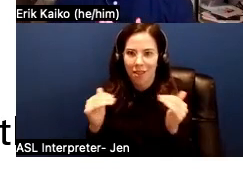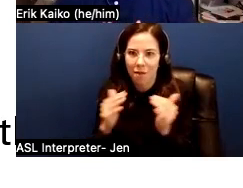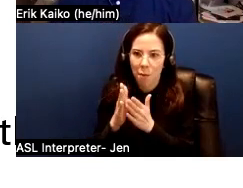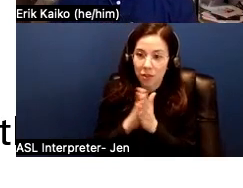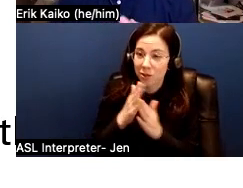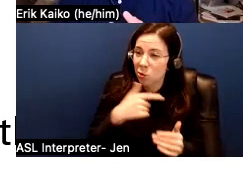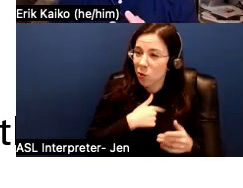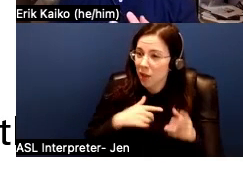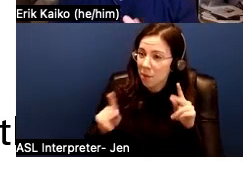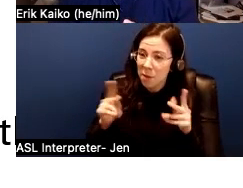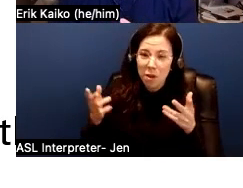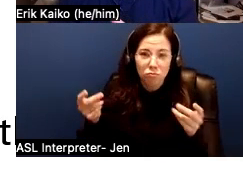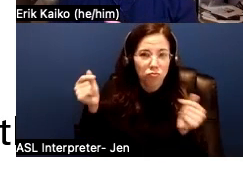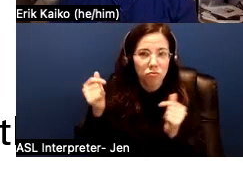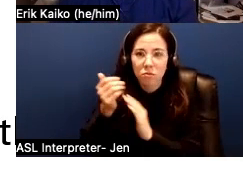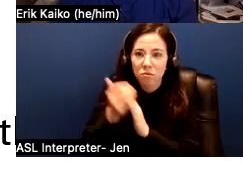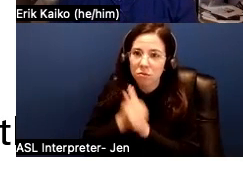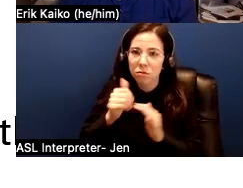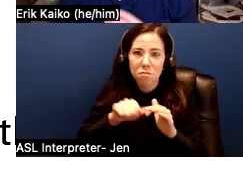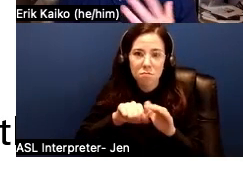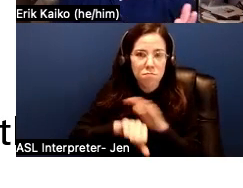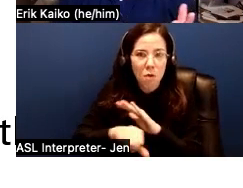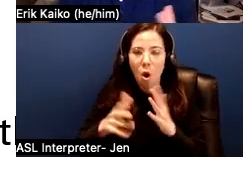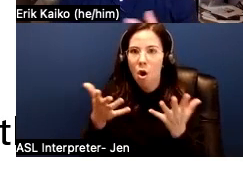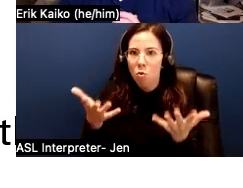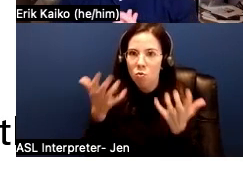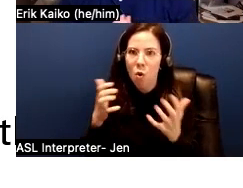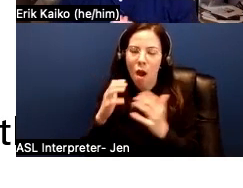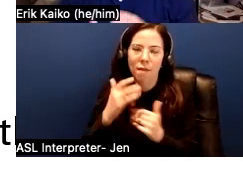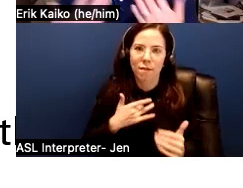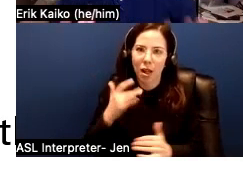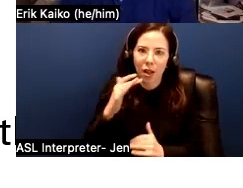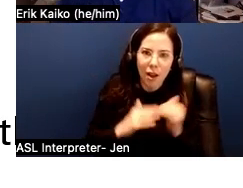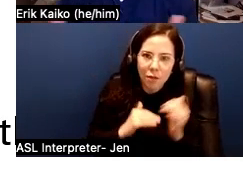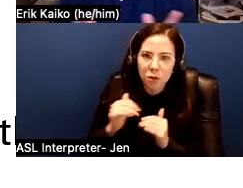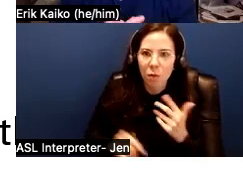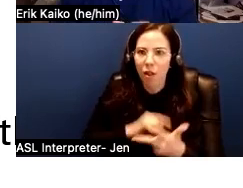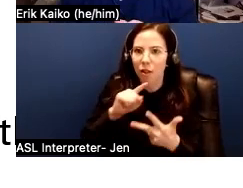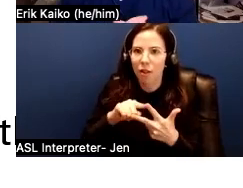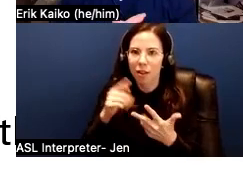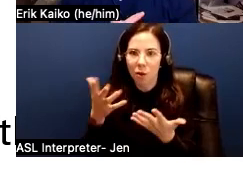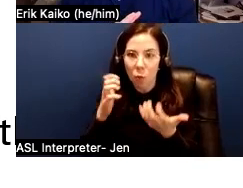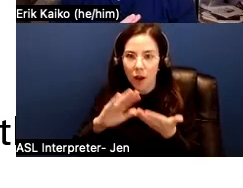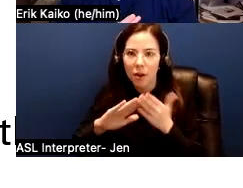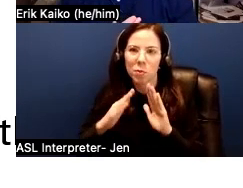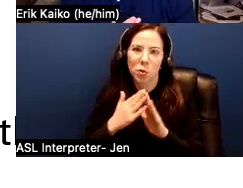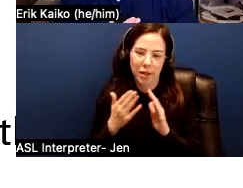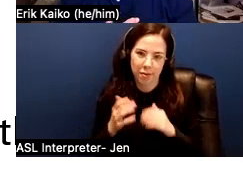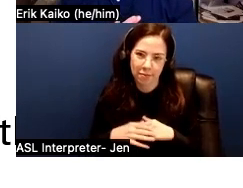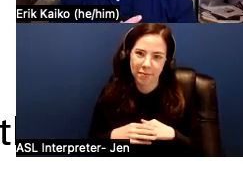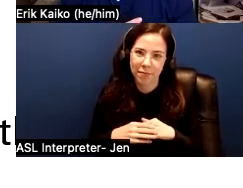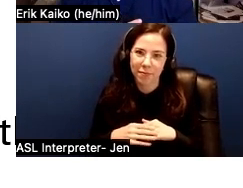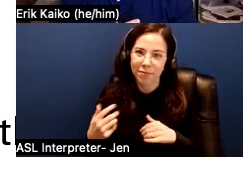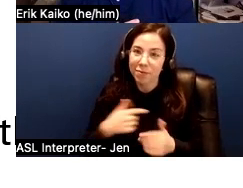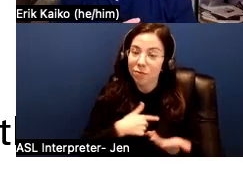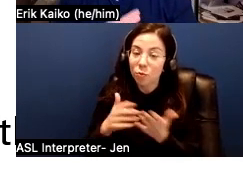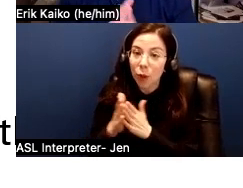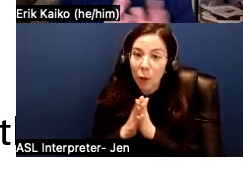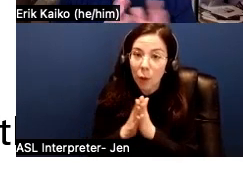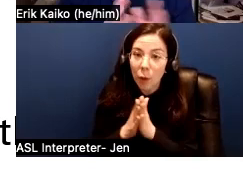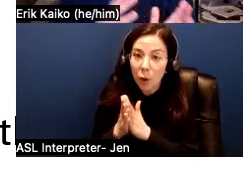instinct, are motivated by a desire for comfort, a desire for community. We're highly motivated